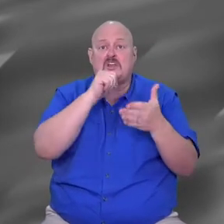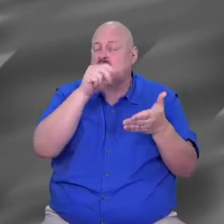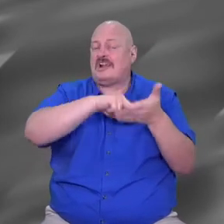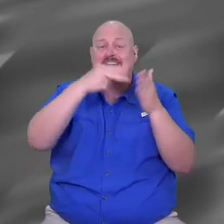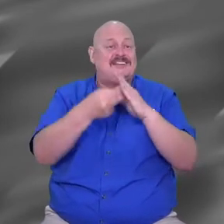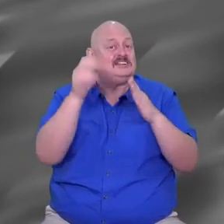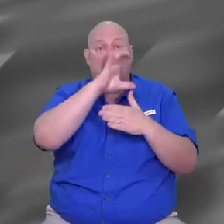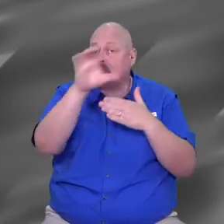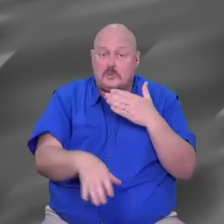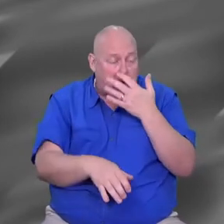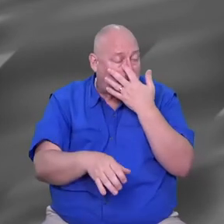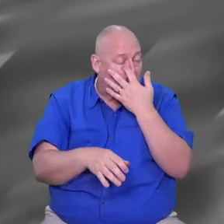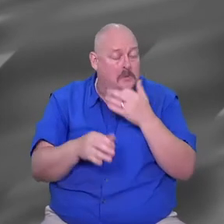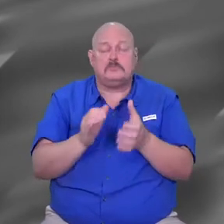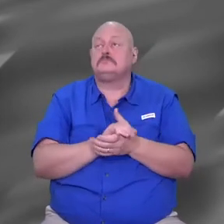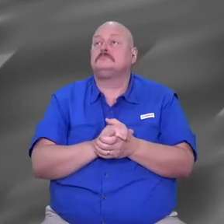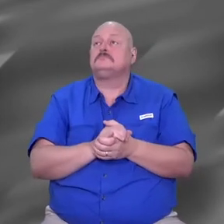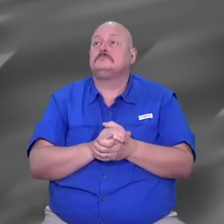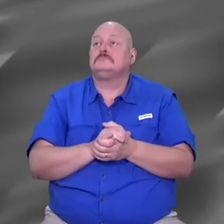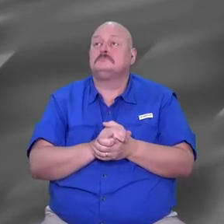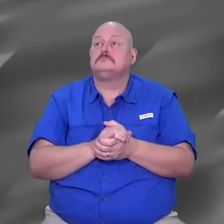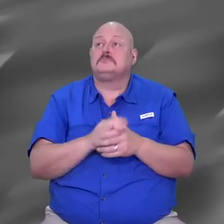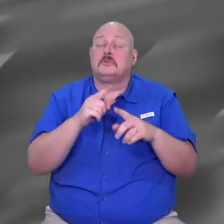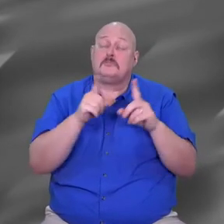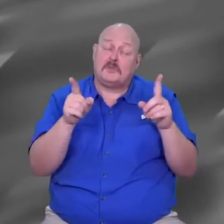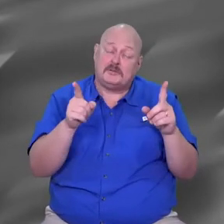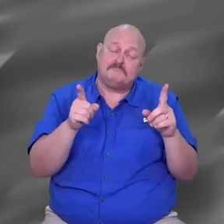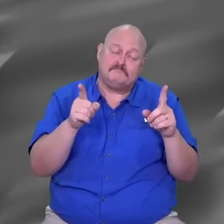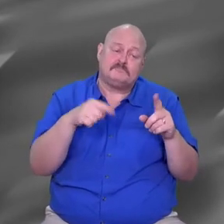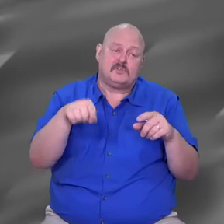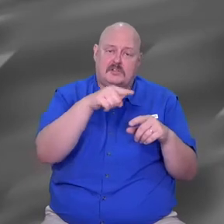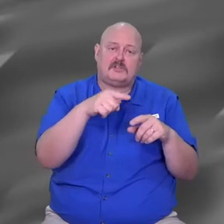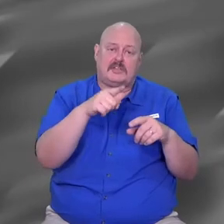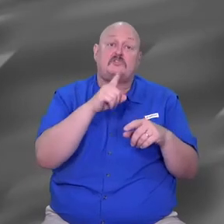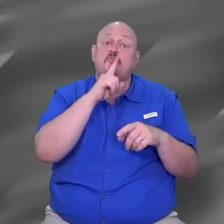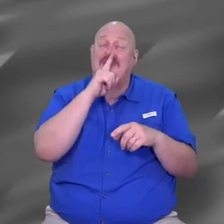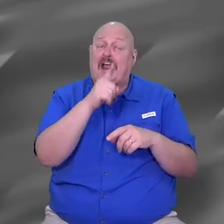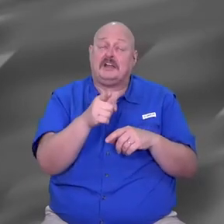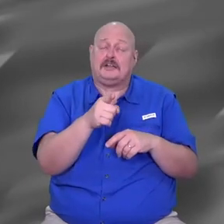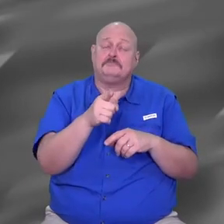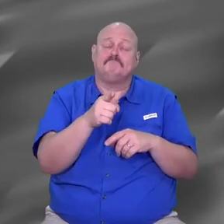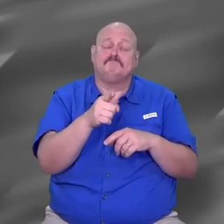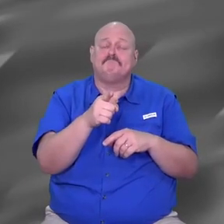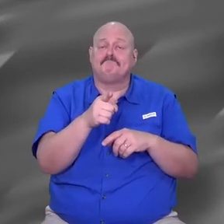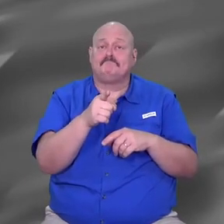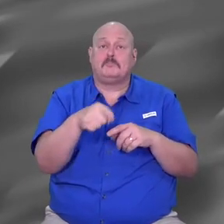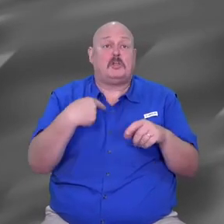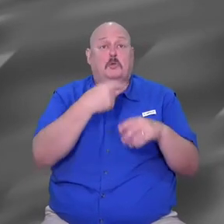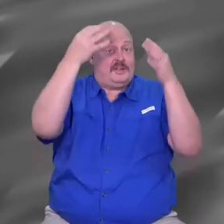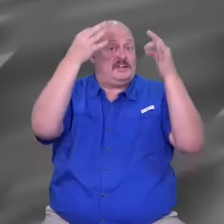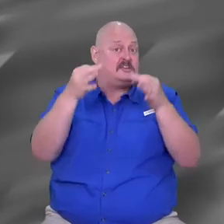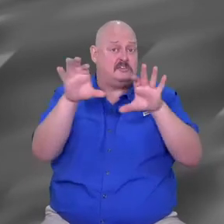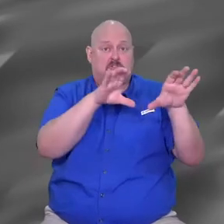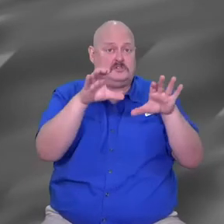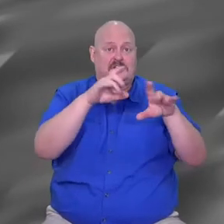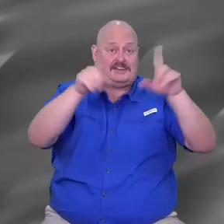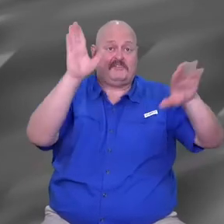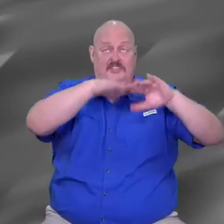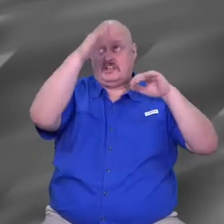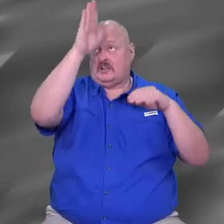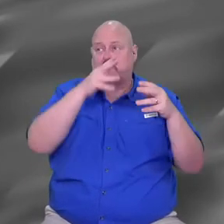unintentional consequences. But unfortunately, they are the reality when we decide to do it different than